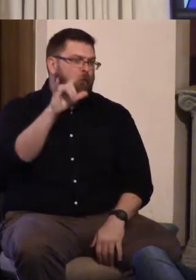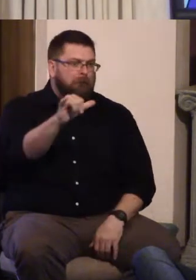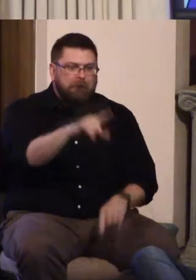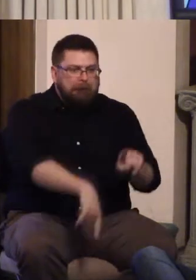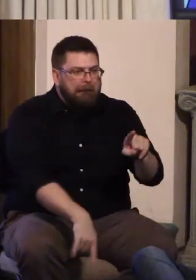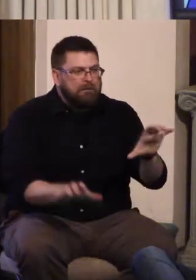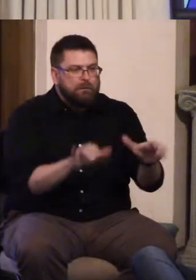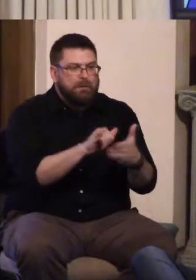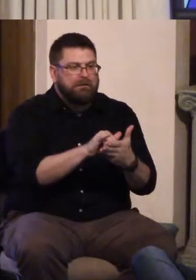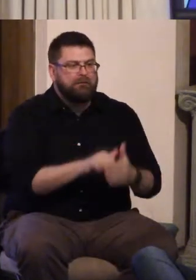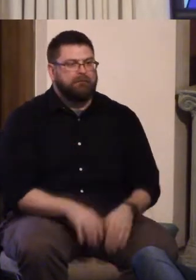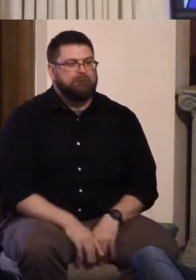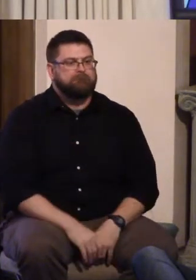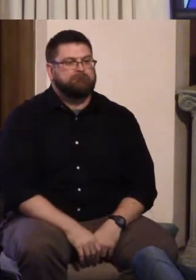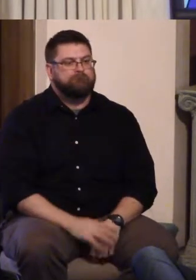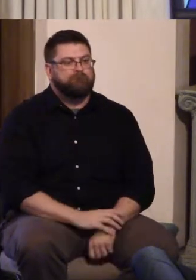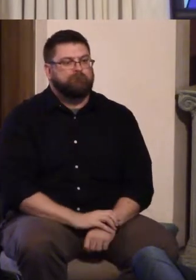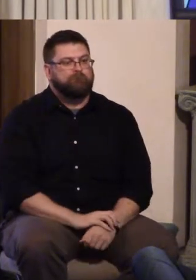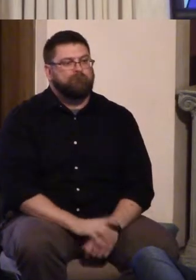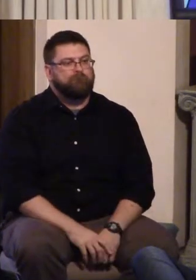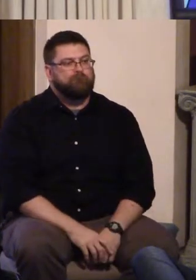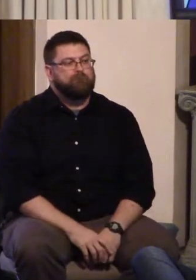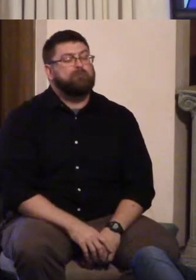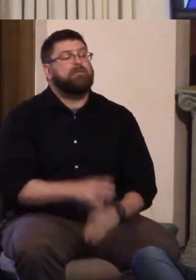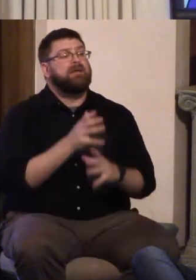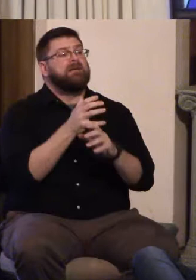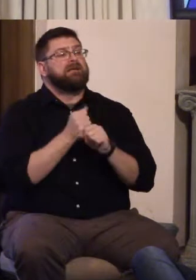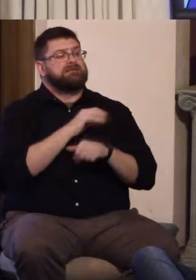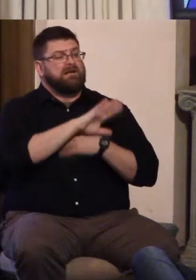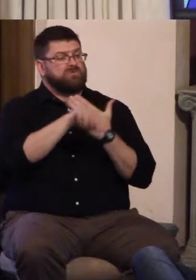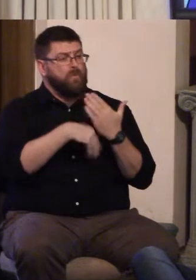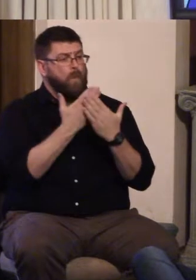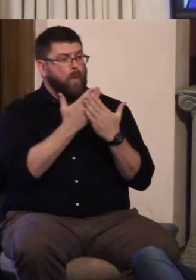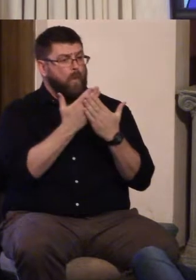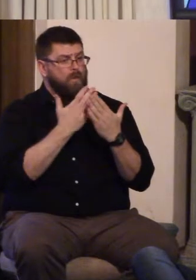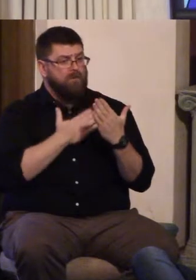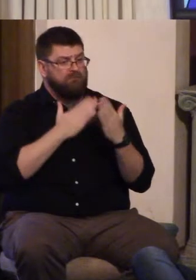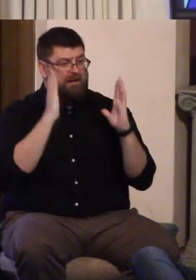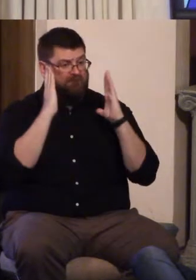you? I would be fighting forever. I can't even do it.